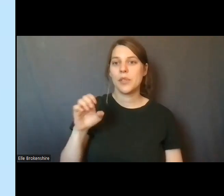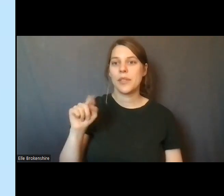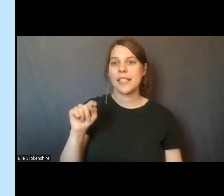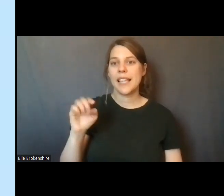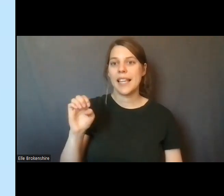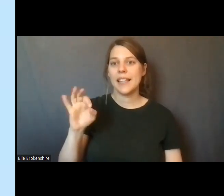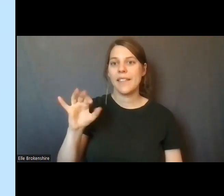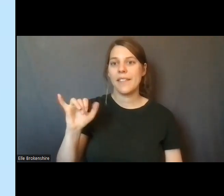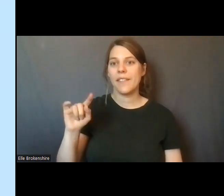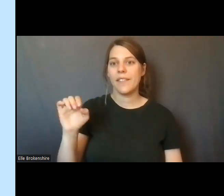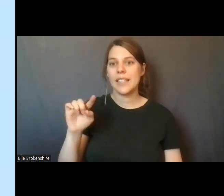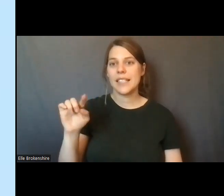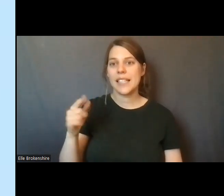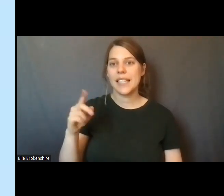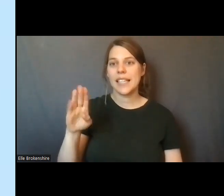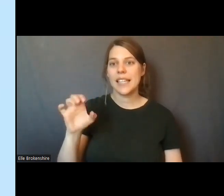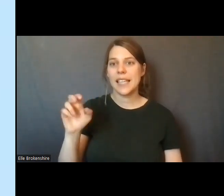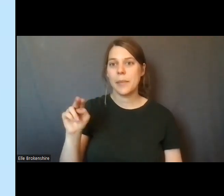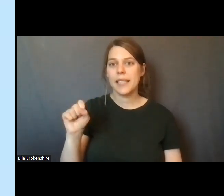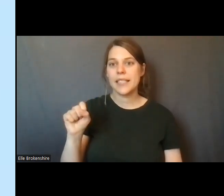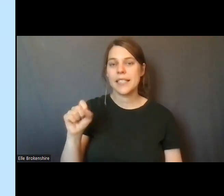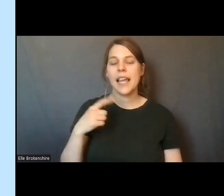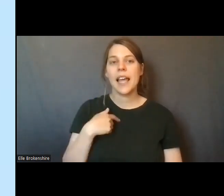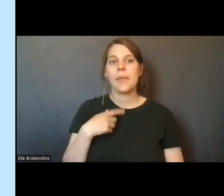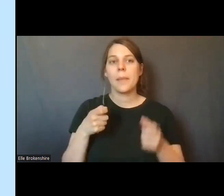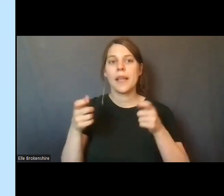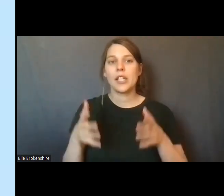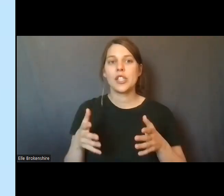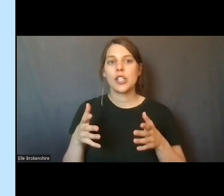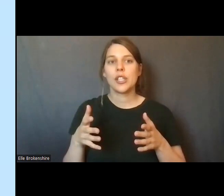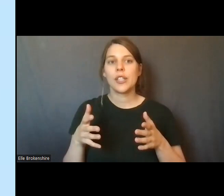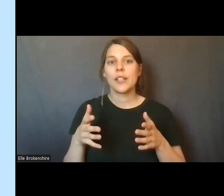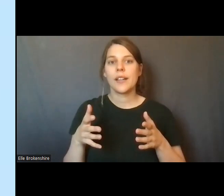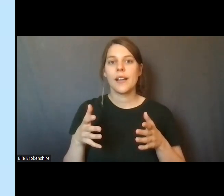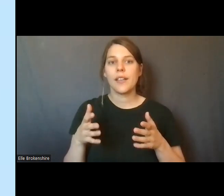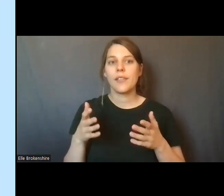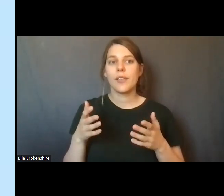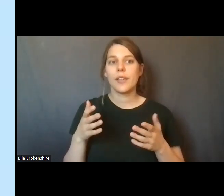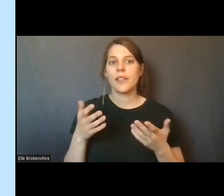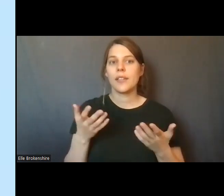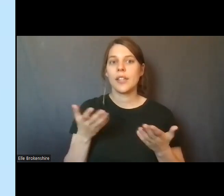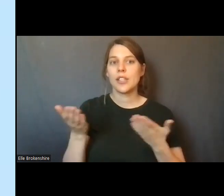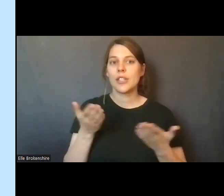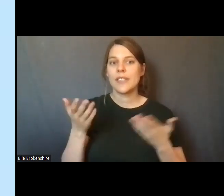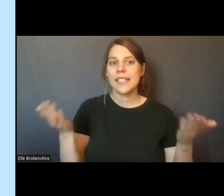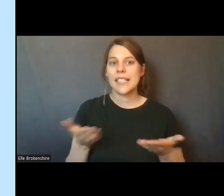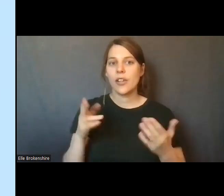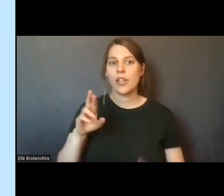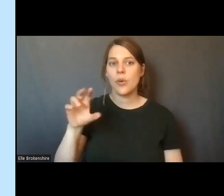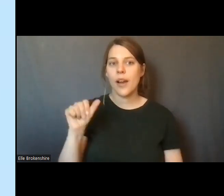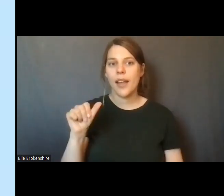manager of Business District Services here at the URA. What we're talking about today, what we're requesting